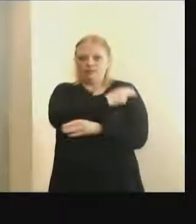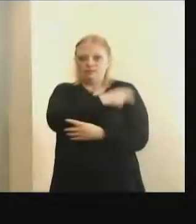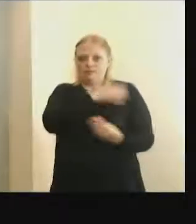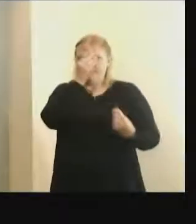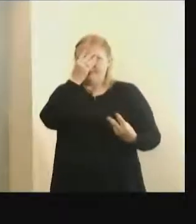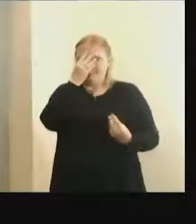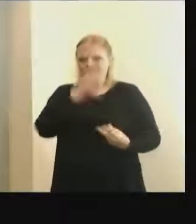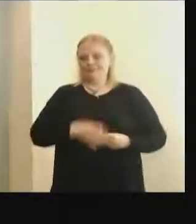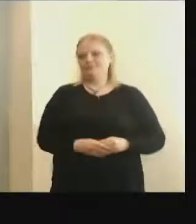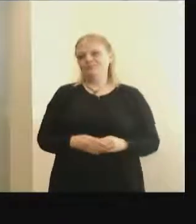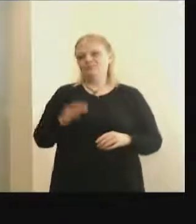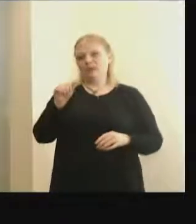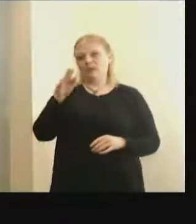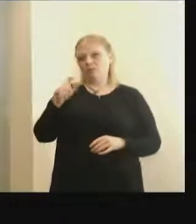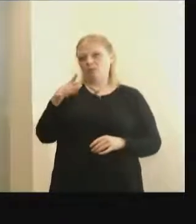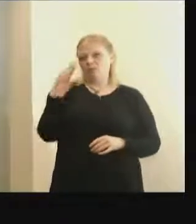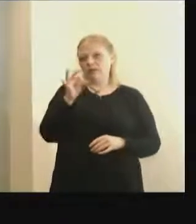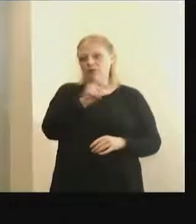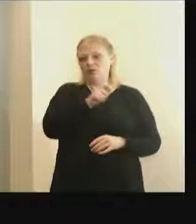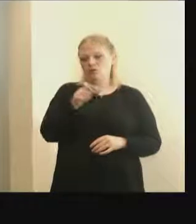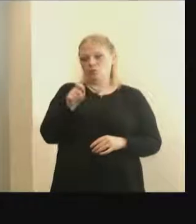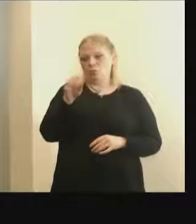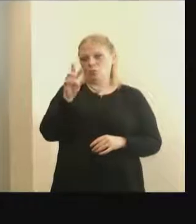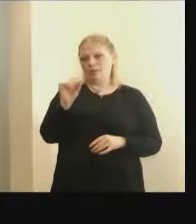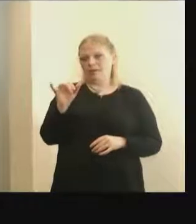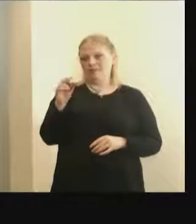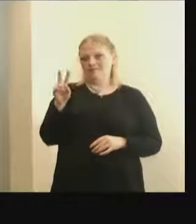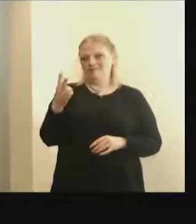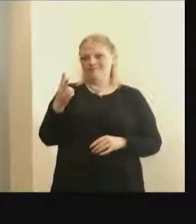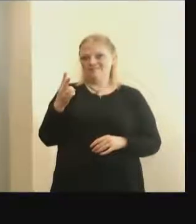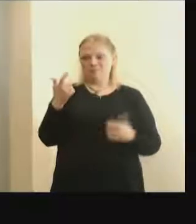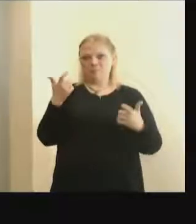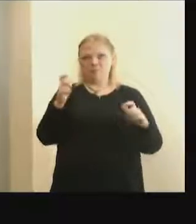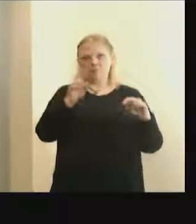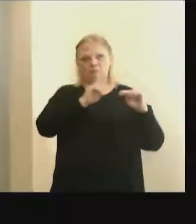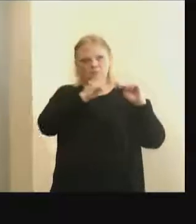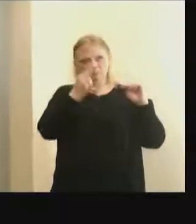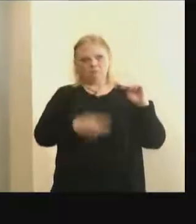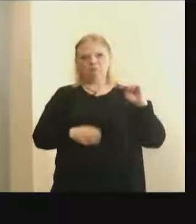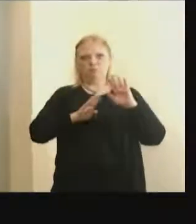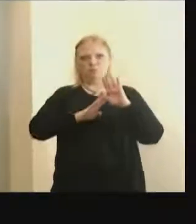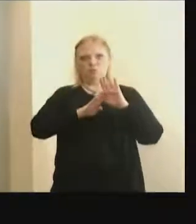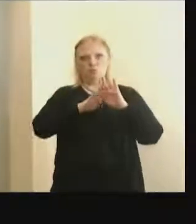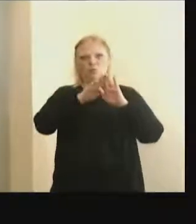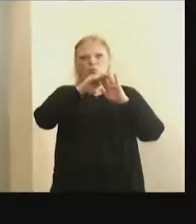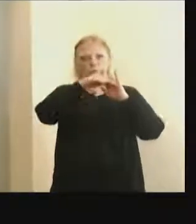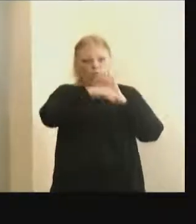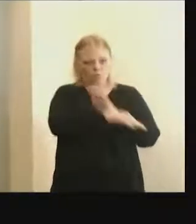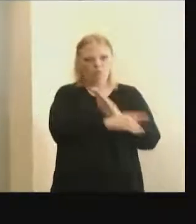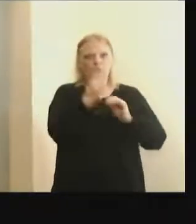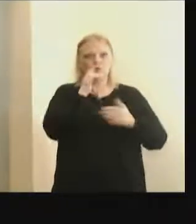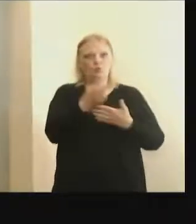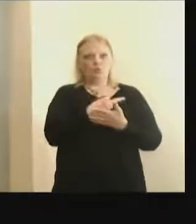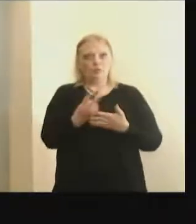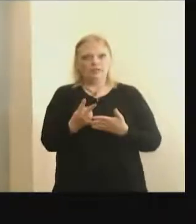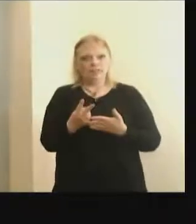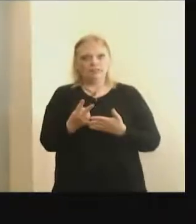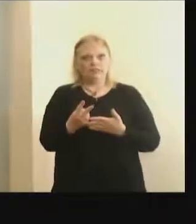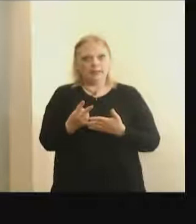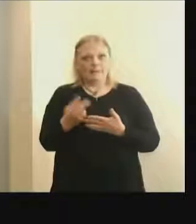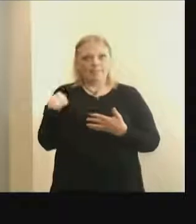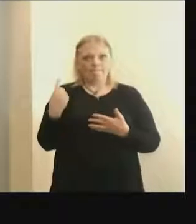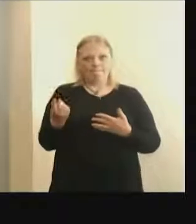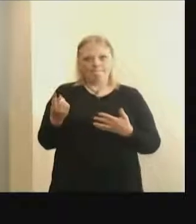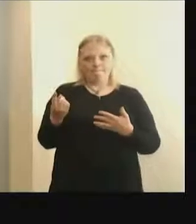data. On April 19th through May 2nd, you saw the big drop in hospitalizations in basically this 2-week period. We've